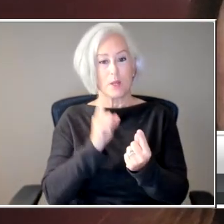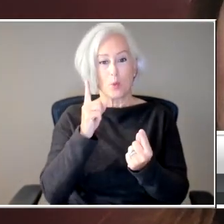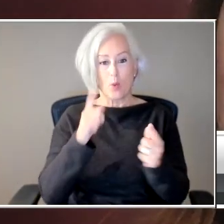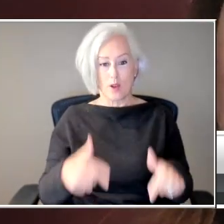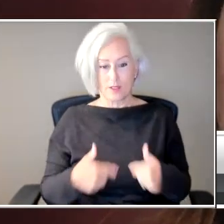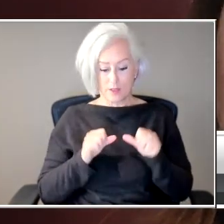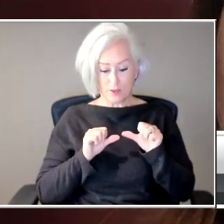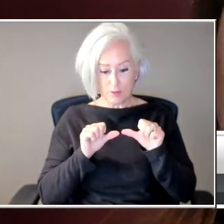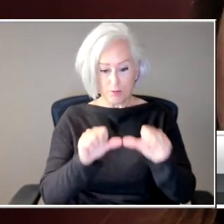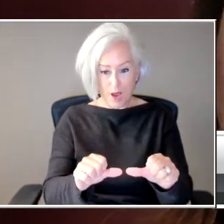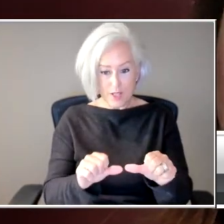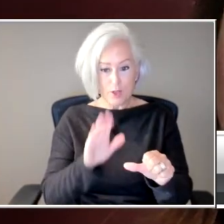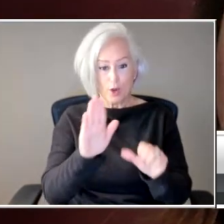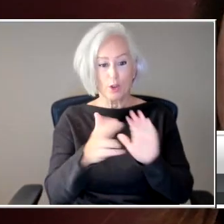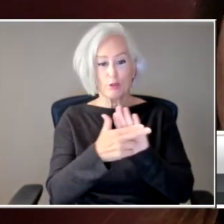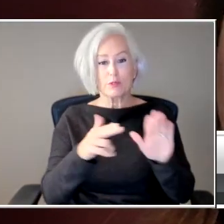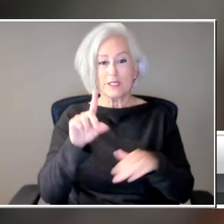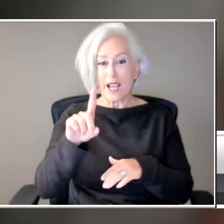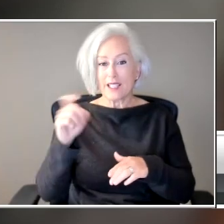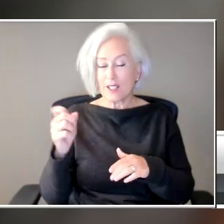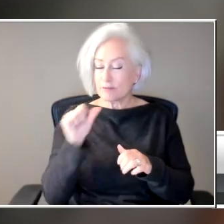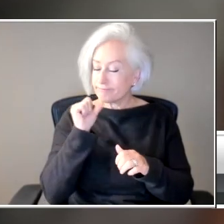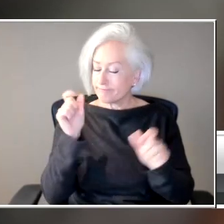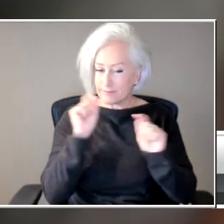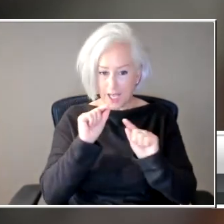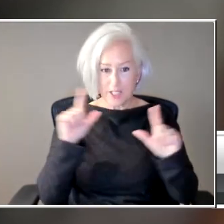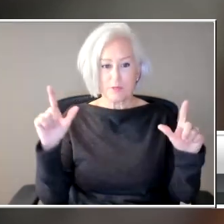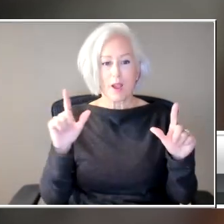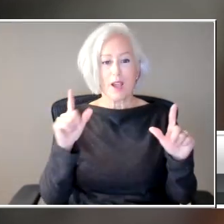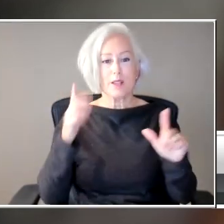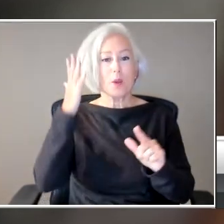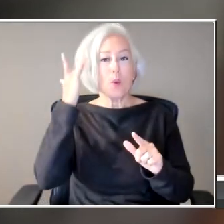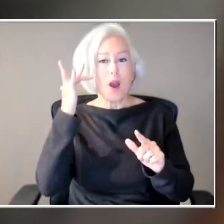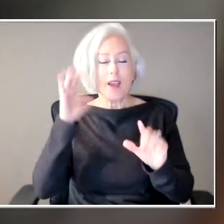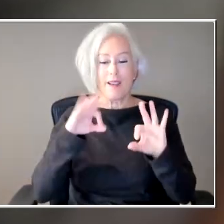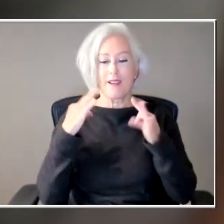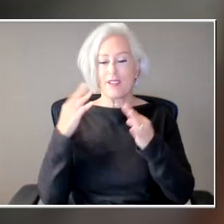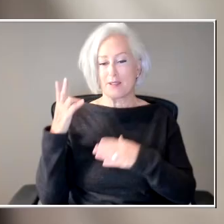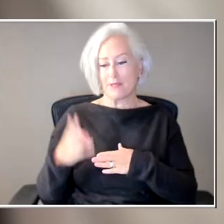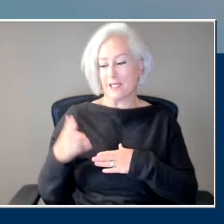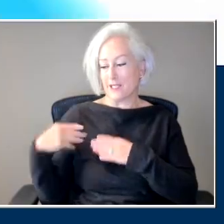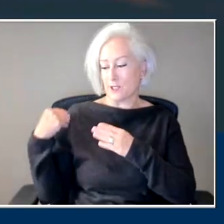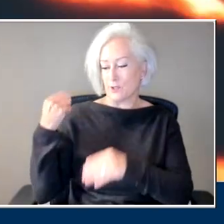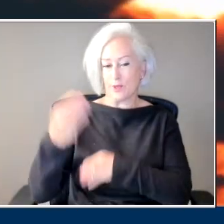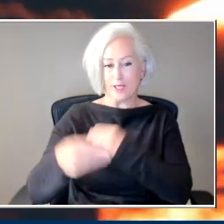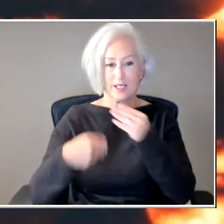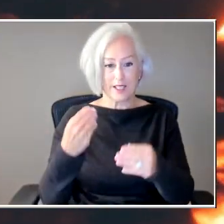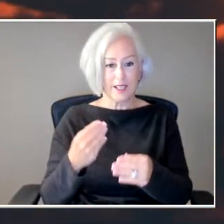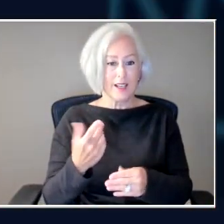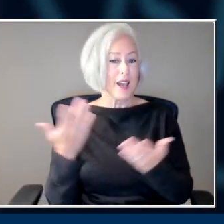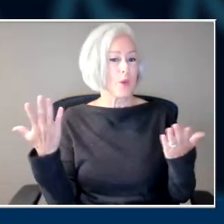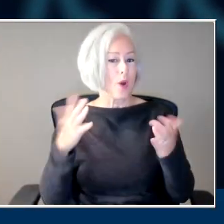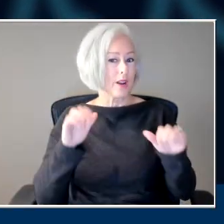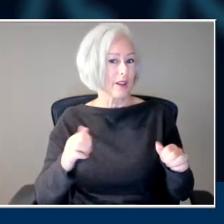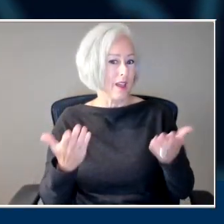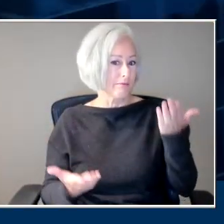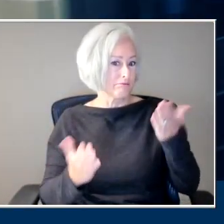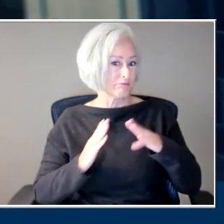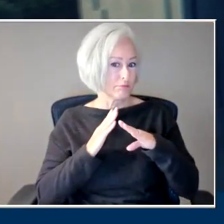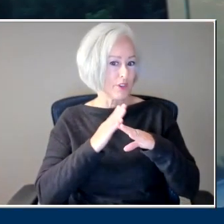history. Plus, the experimental vaccine that might be able to prevent certain cancers.